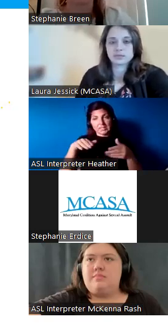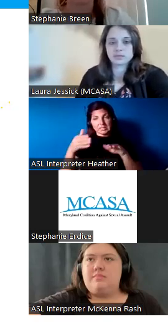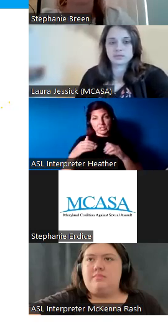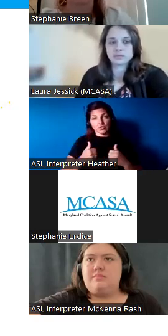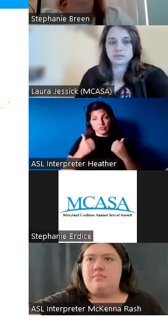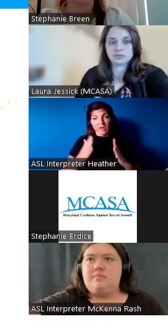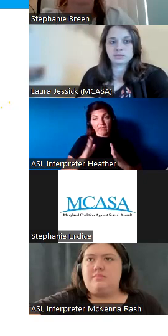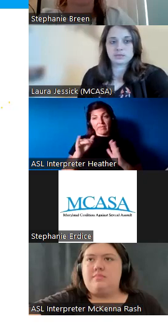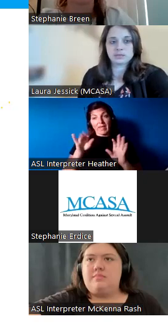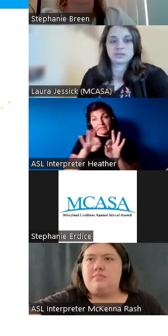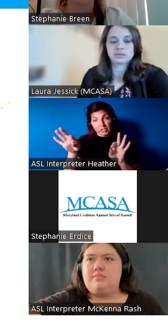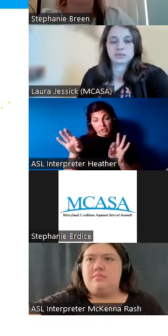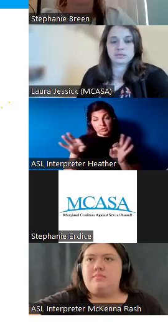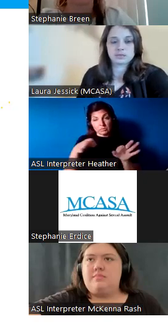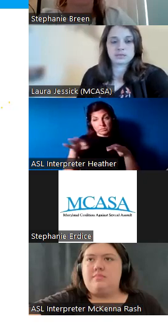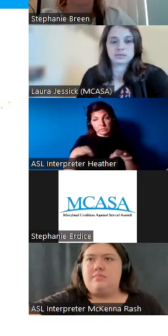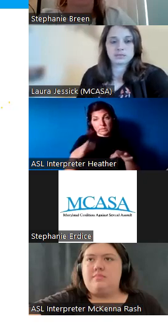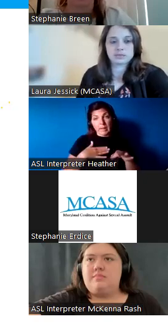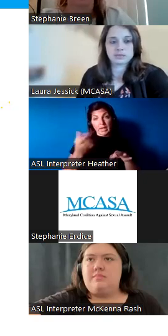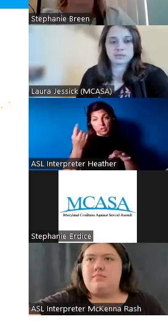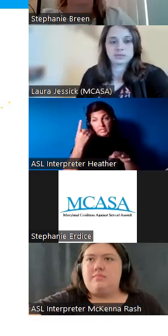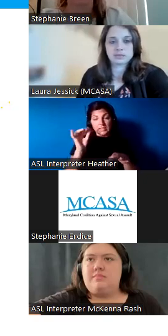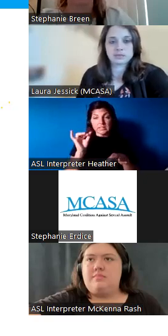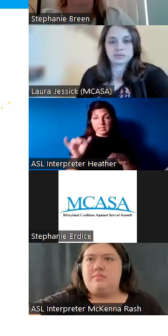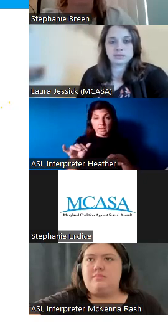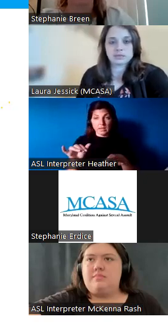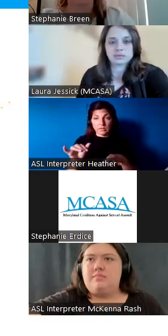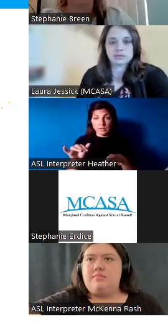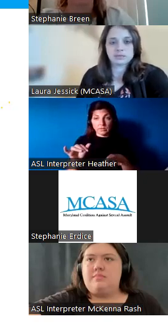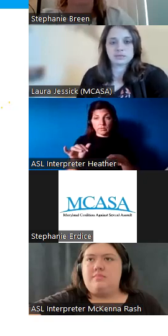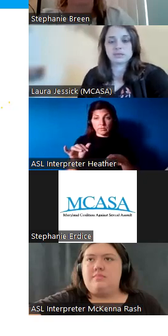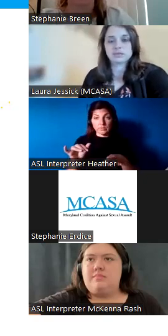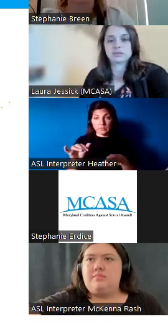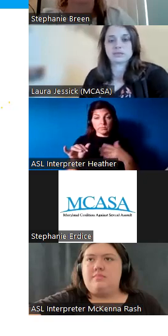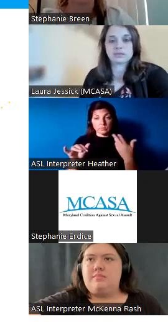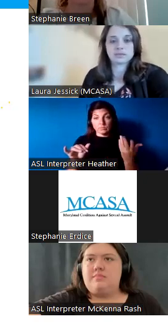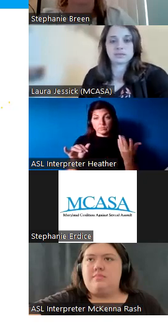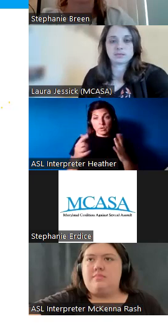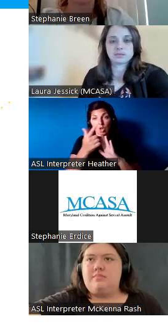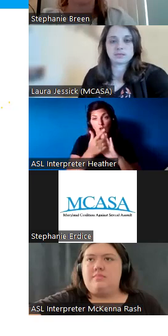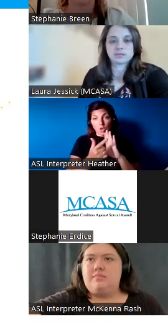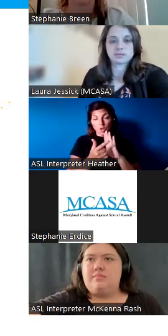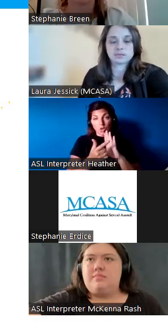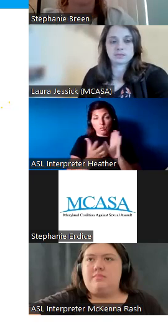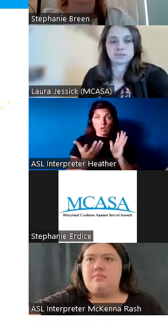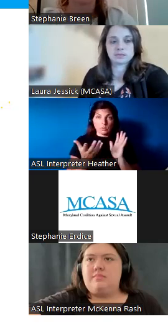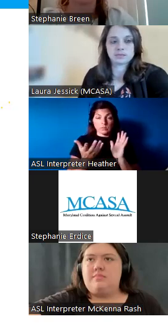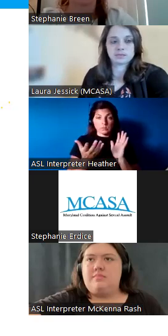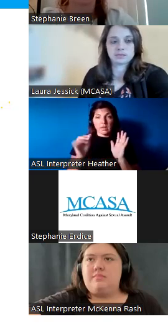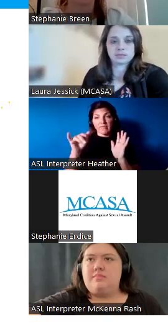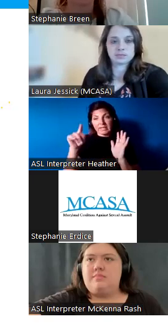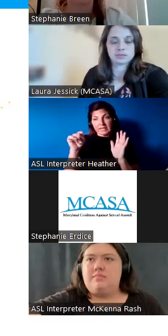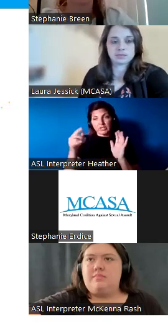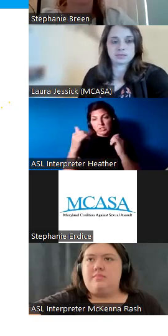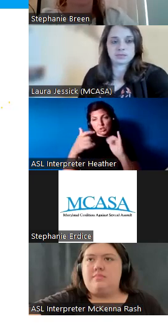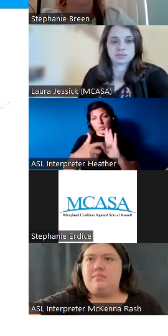survivors in that definition, my understanding is that law enforcement, or that the kids are still